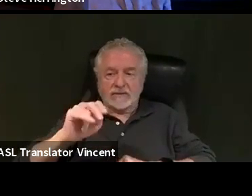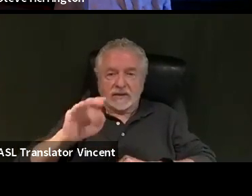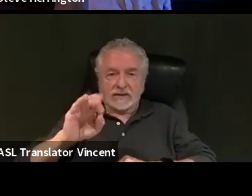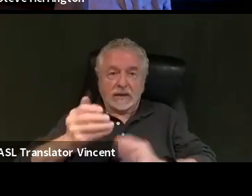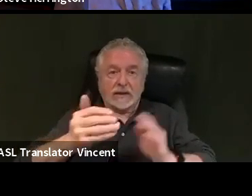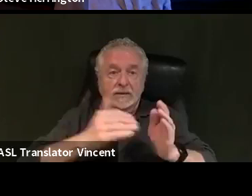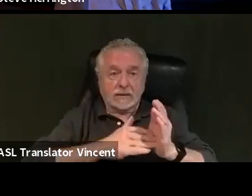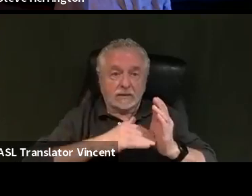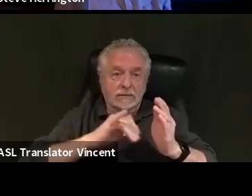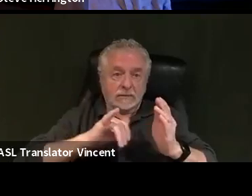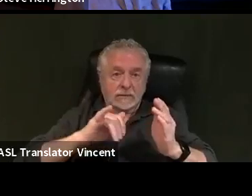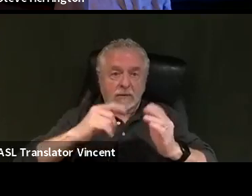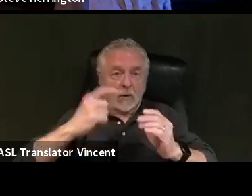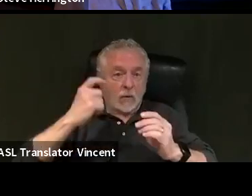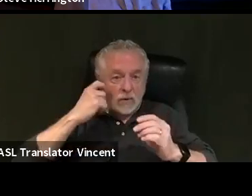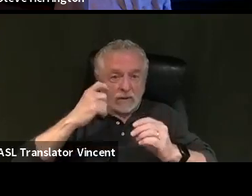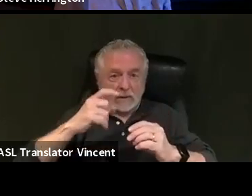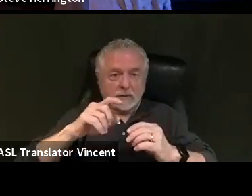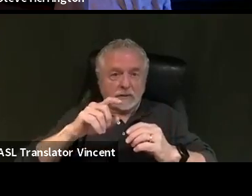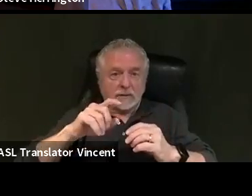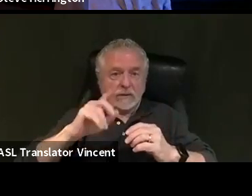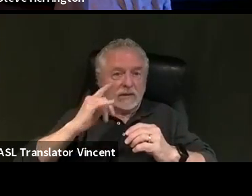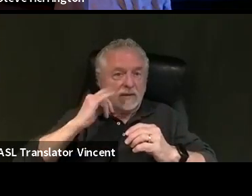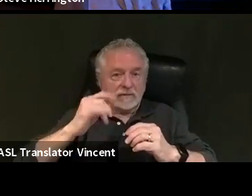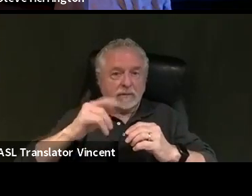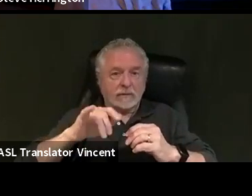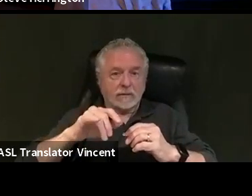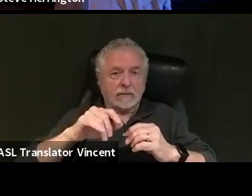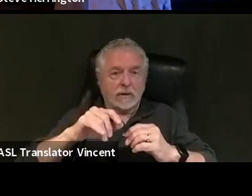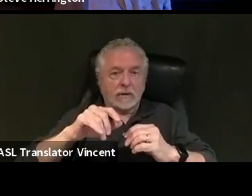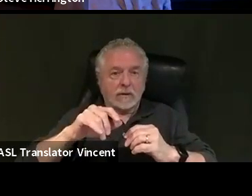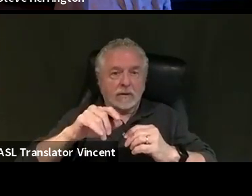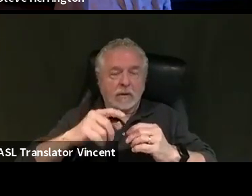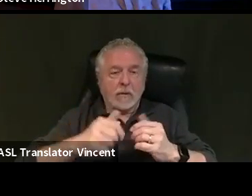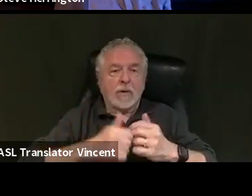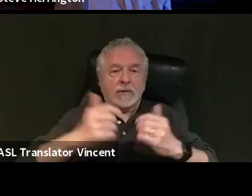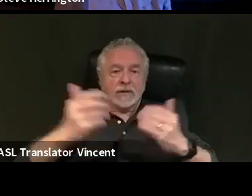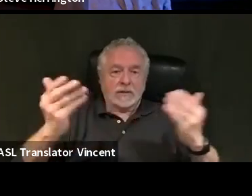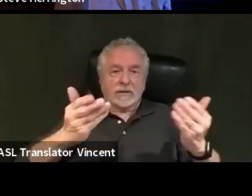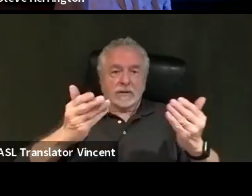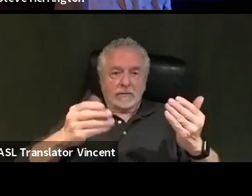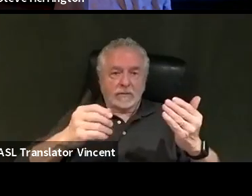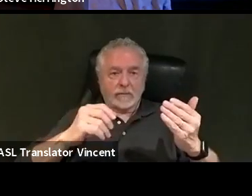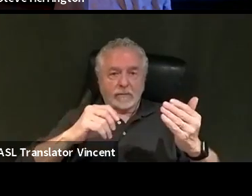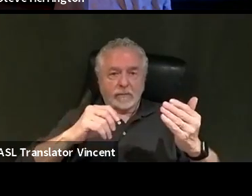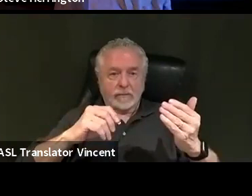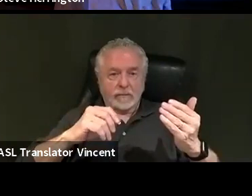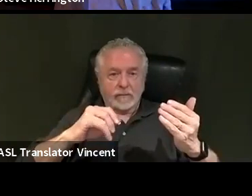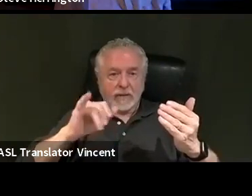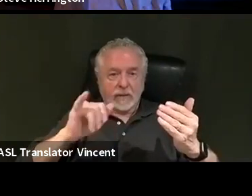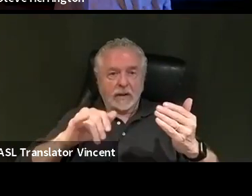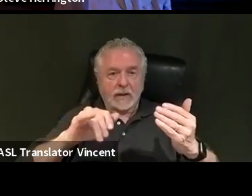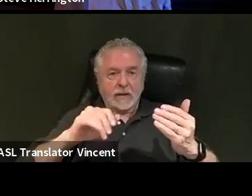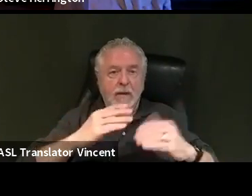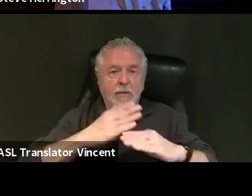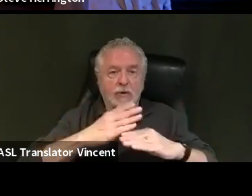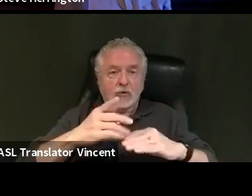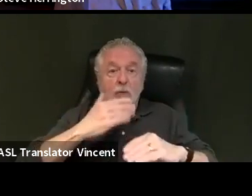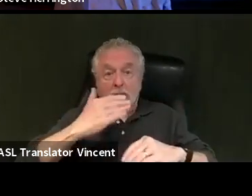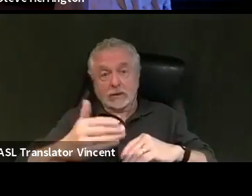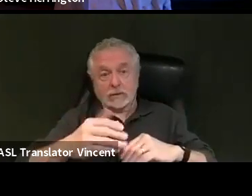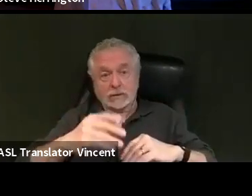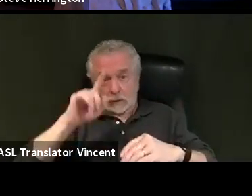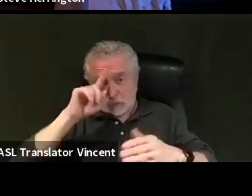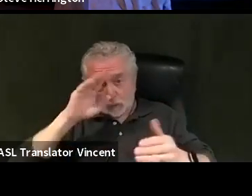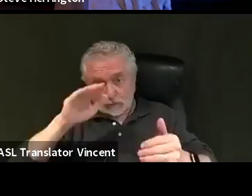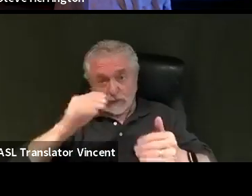against, like recently, there have been California variants that have been the predominant ones here. That may protect you pretty well, I